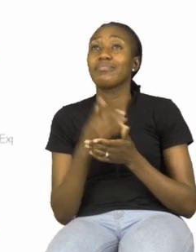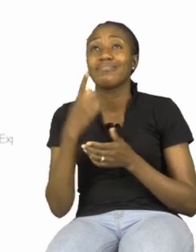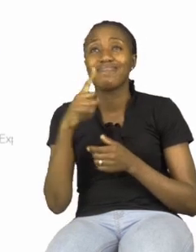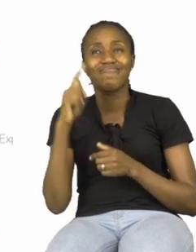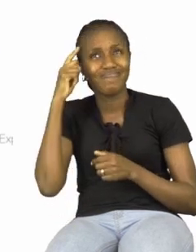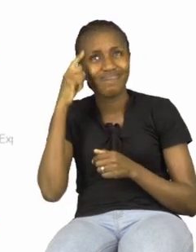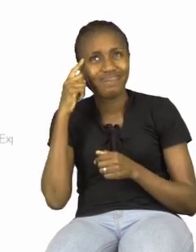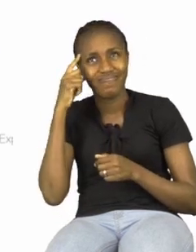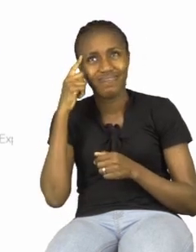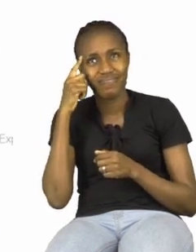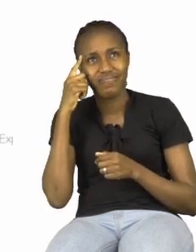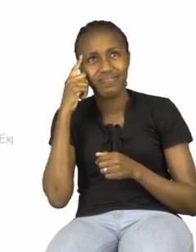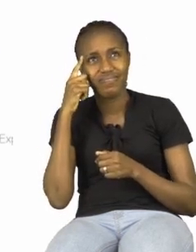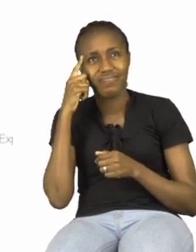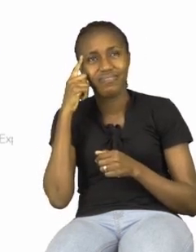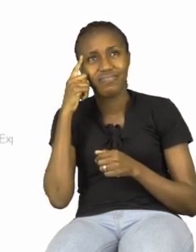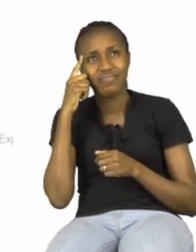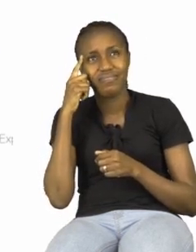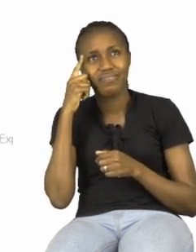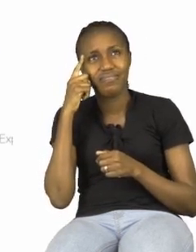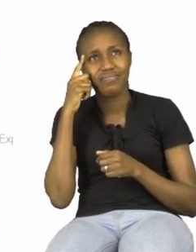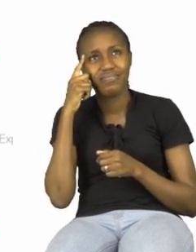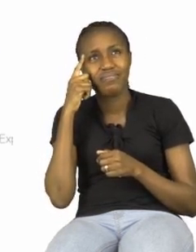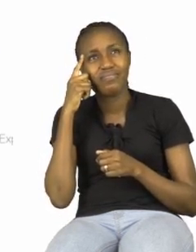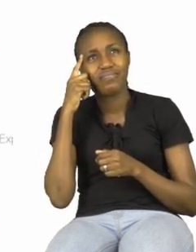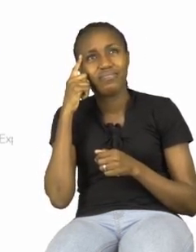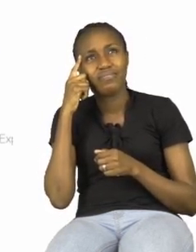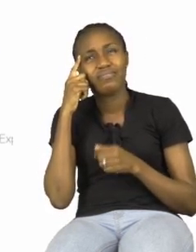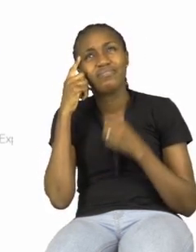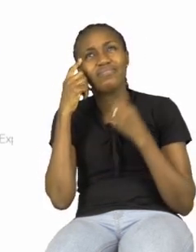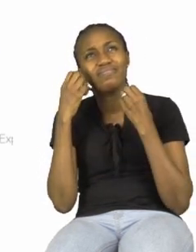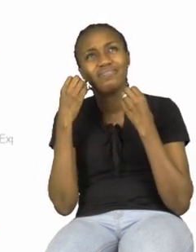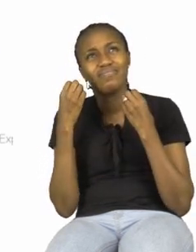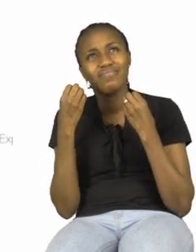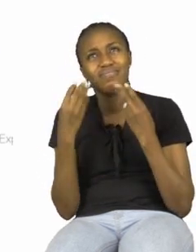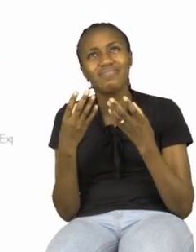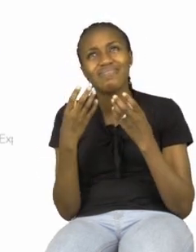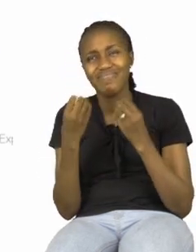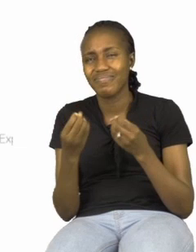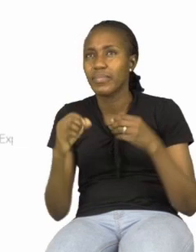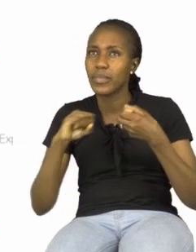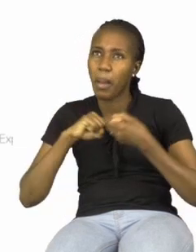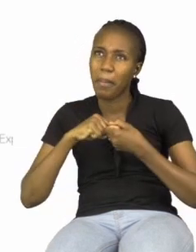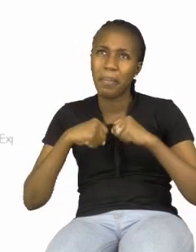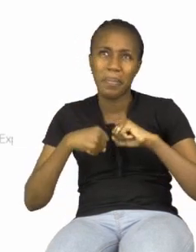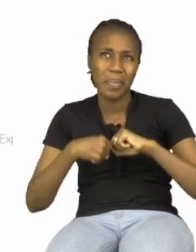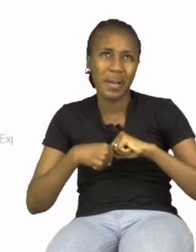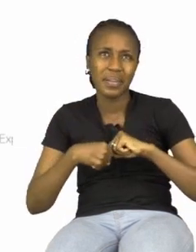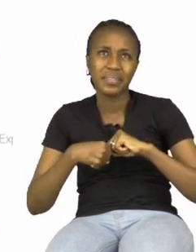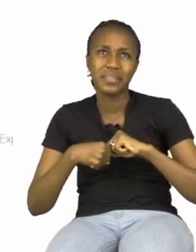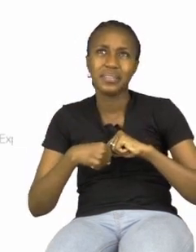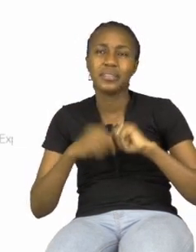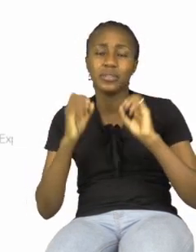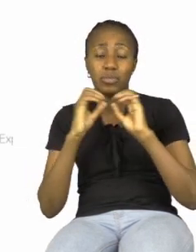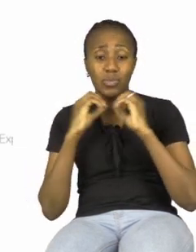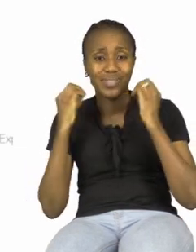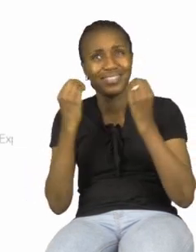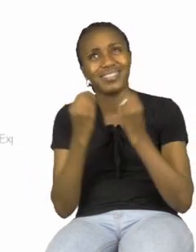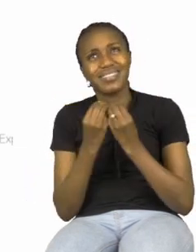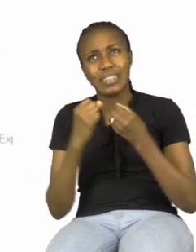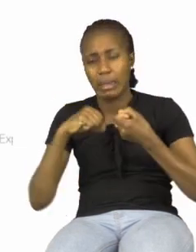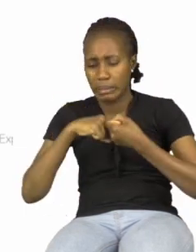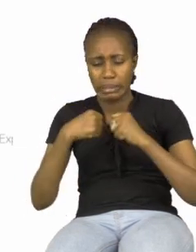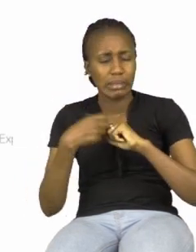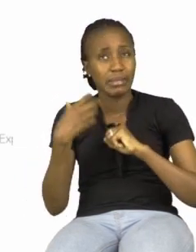just how we completed it was not, because there were a lot of obstacles that we had to face as a union as well.